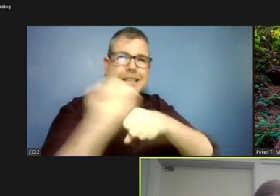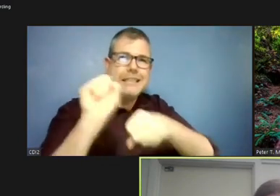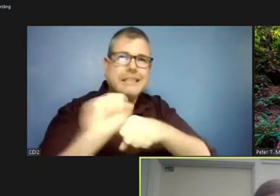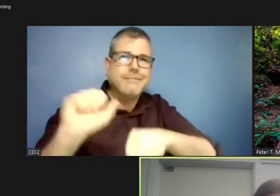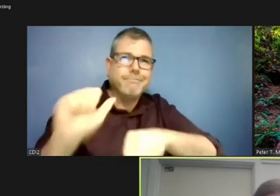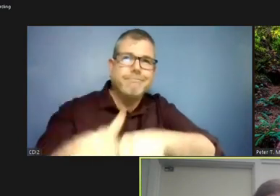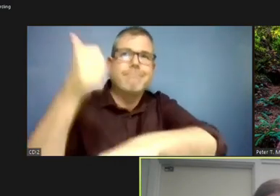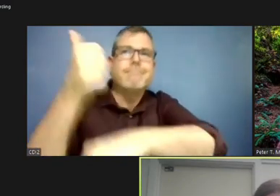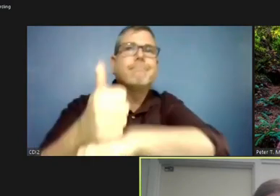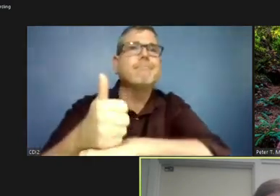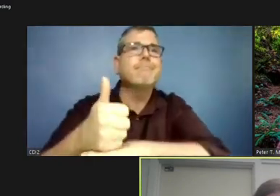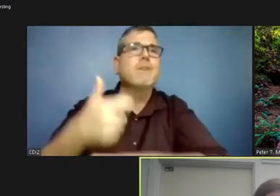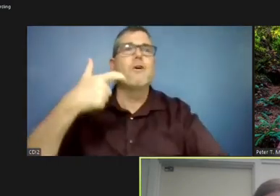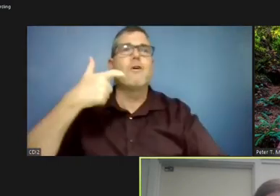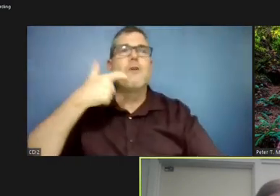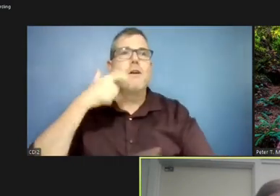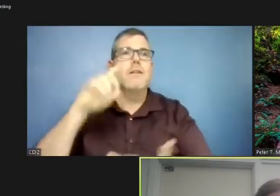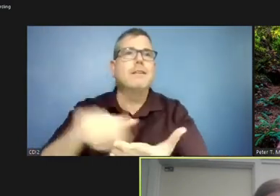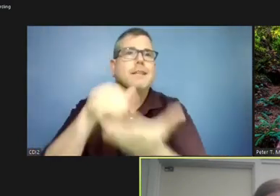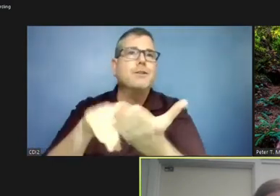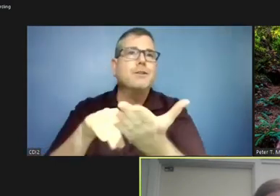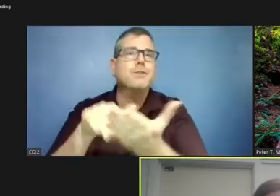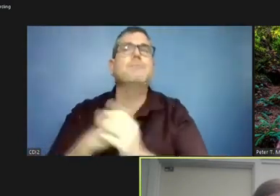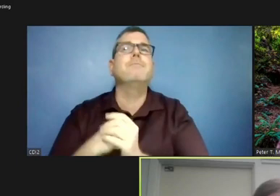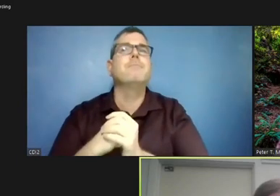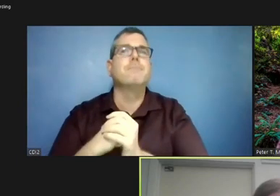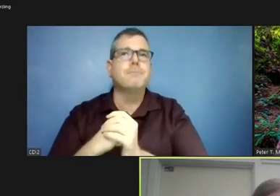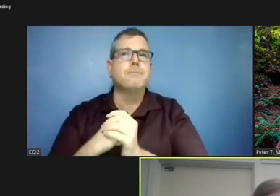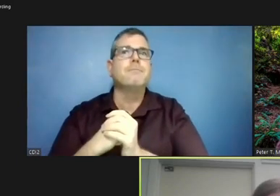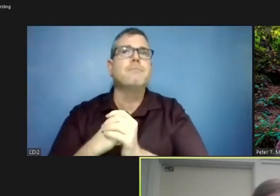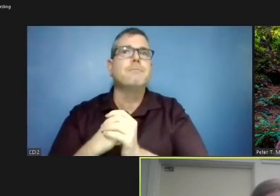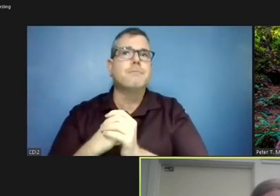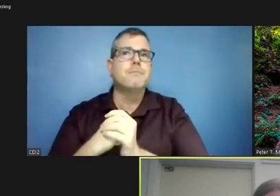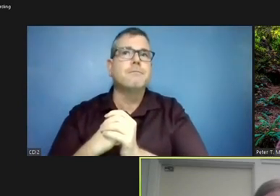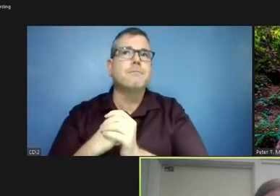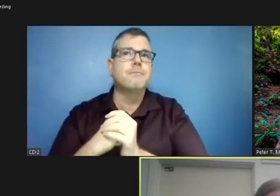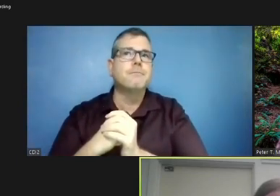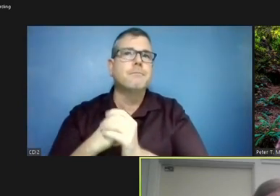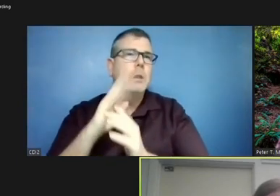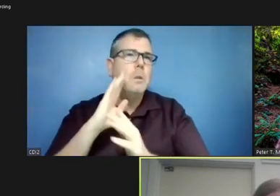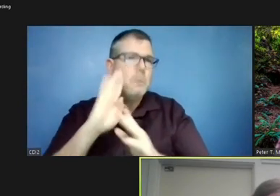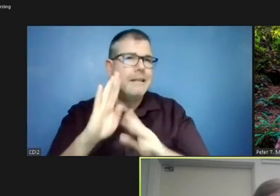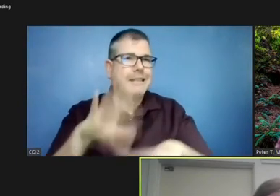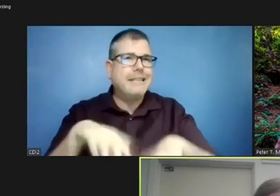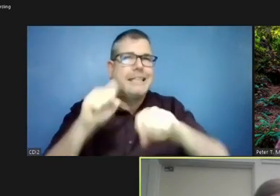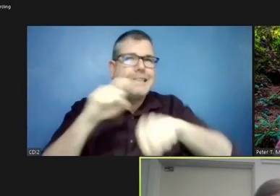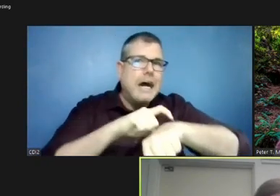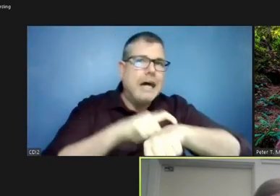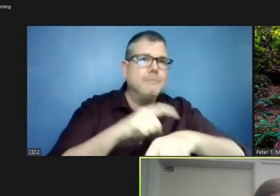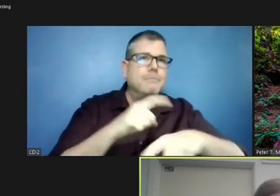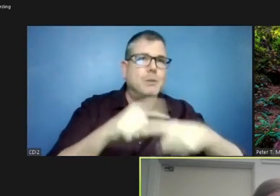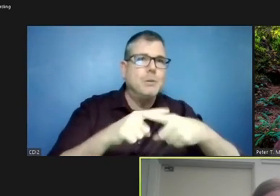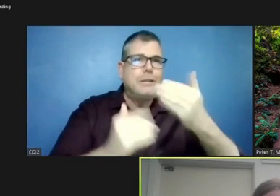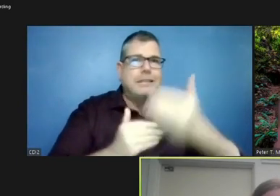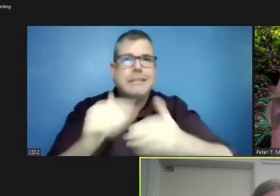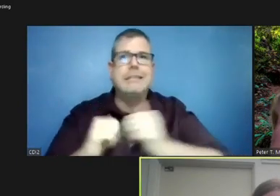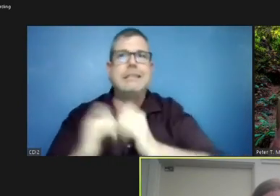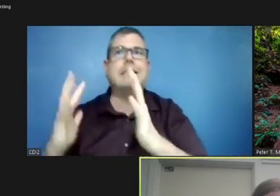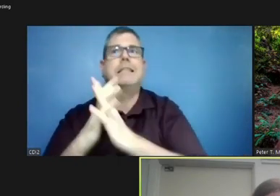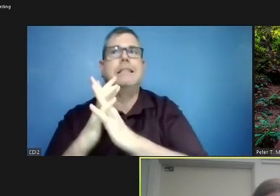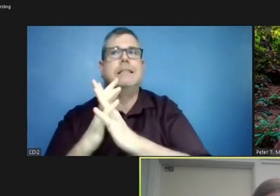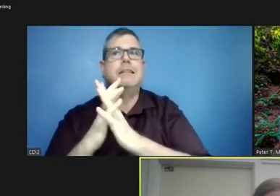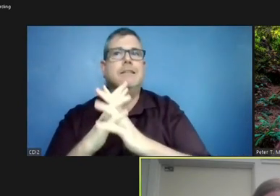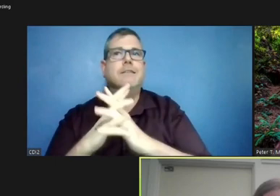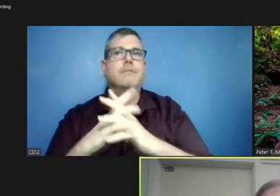us a little bit of time, but we are fortunate to have great resources in the community and within our own aging and adult services. And so